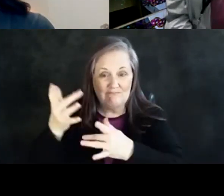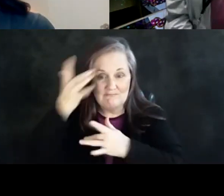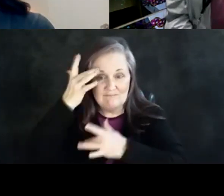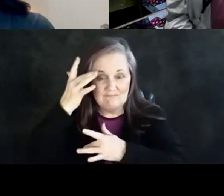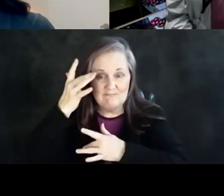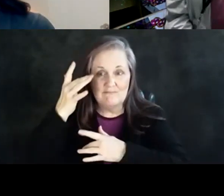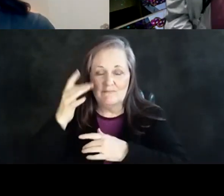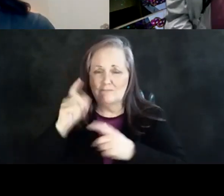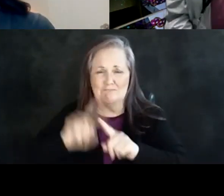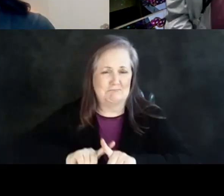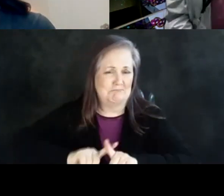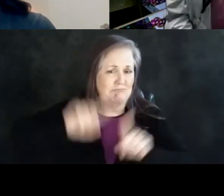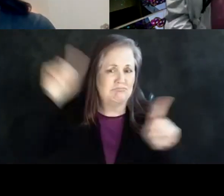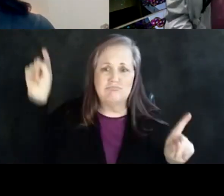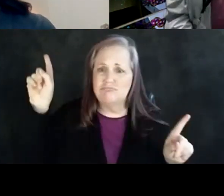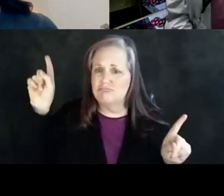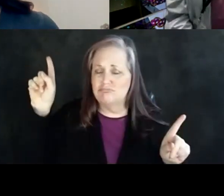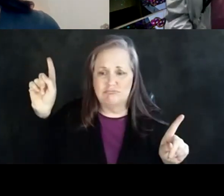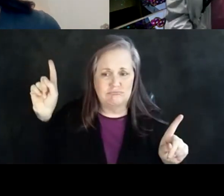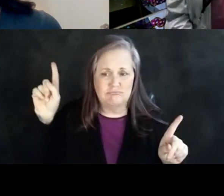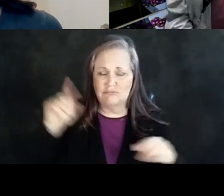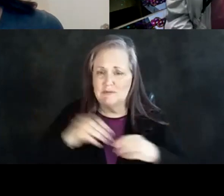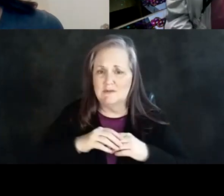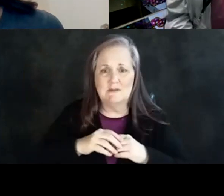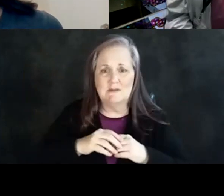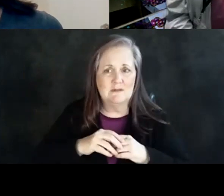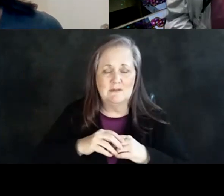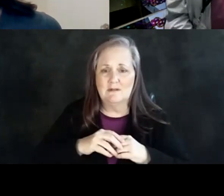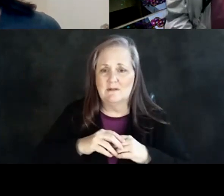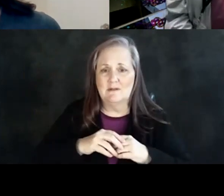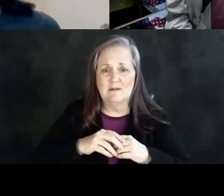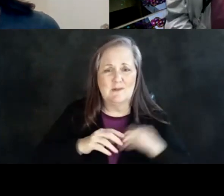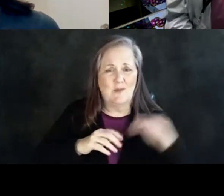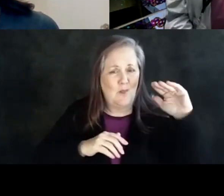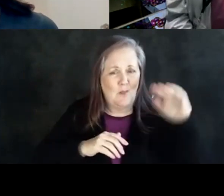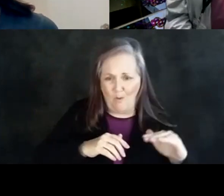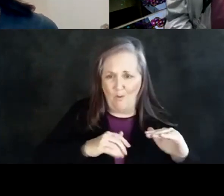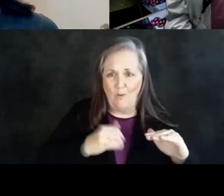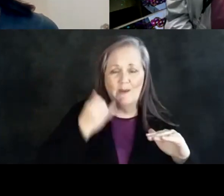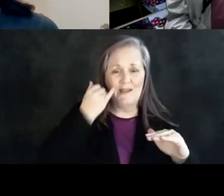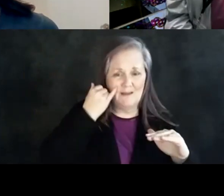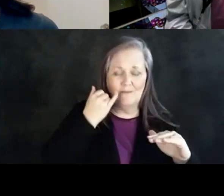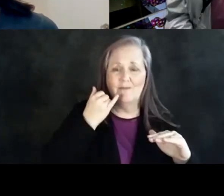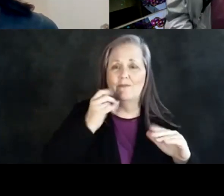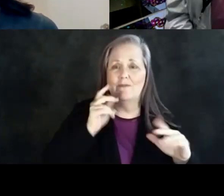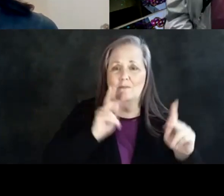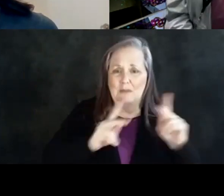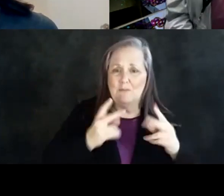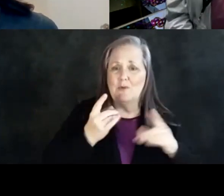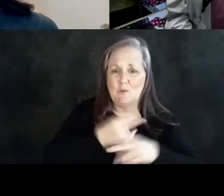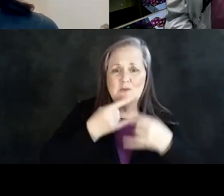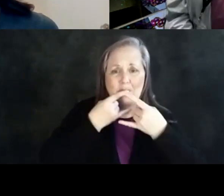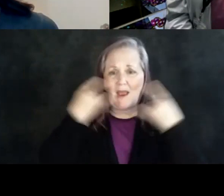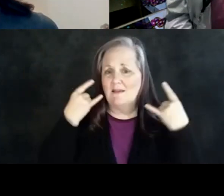are markedly different, with the rates being significantly lower when vaccines are, or when face masks